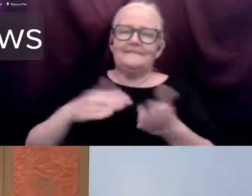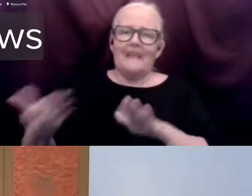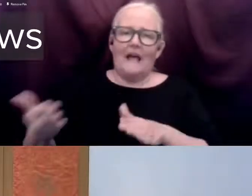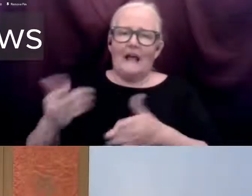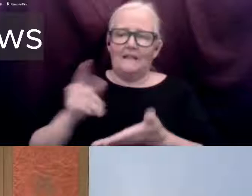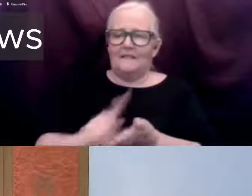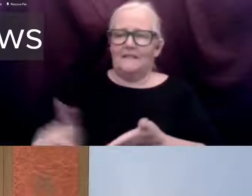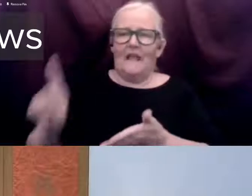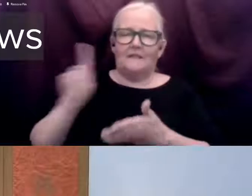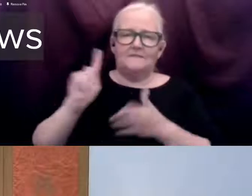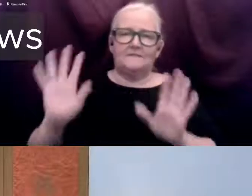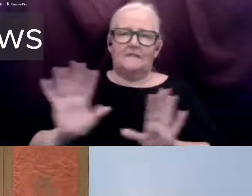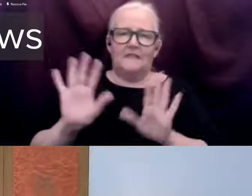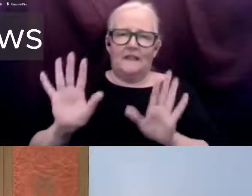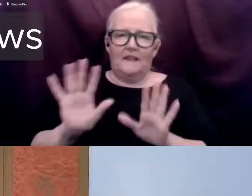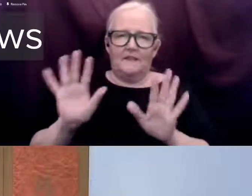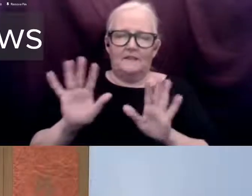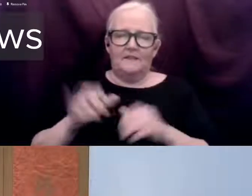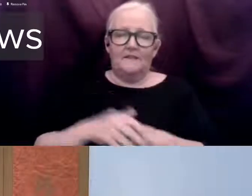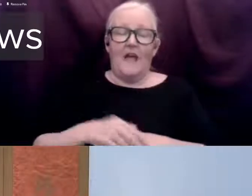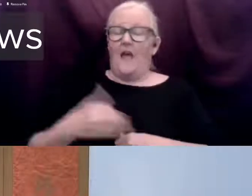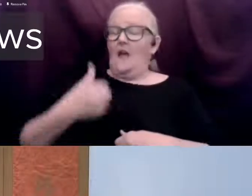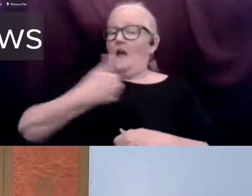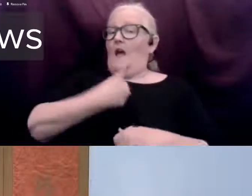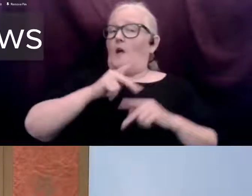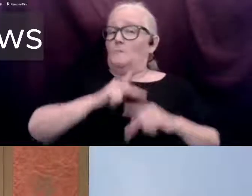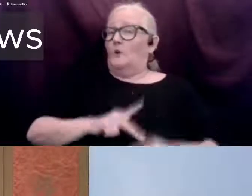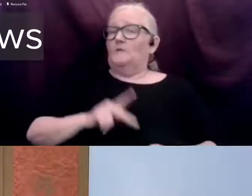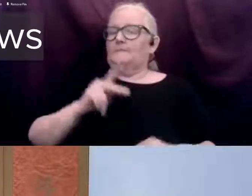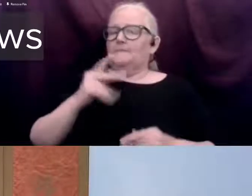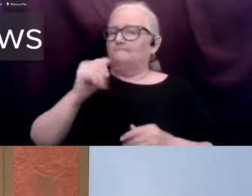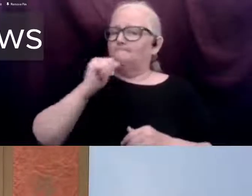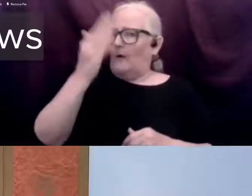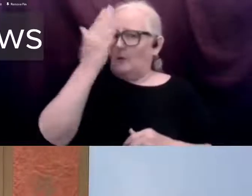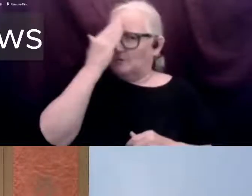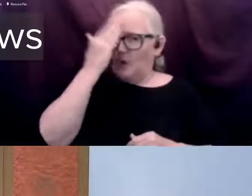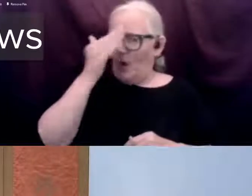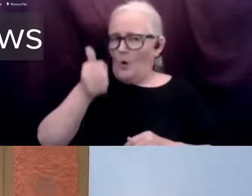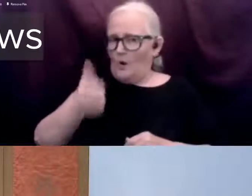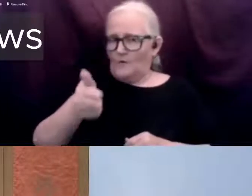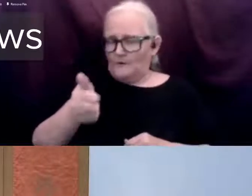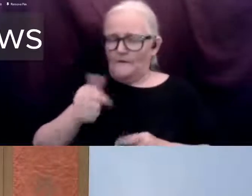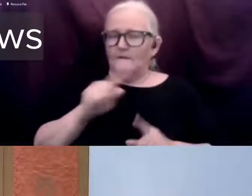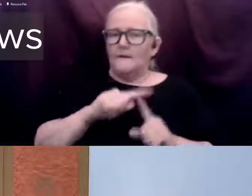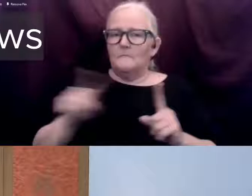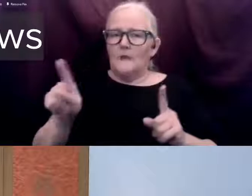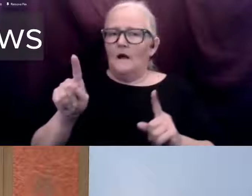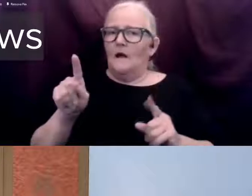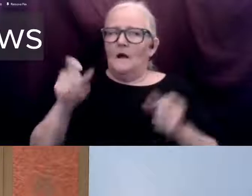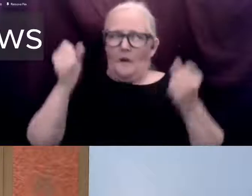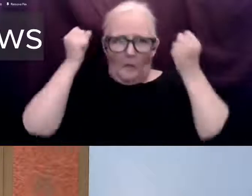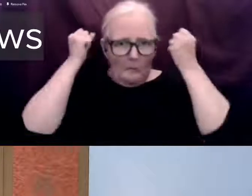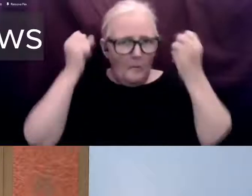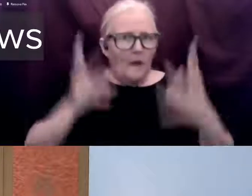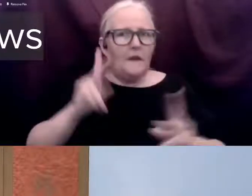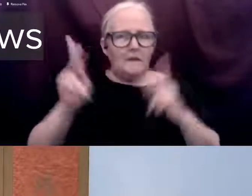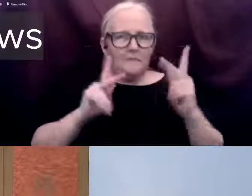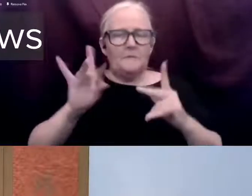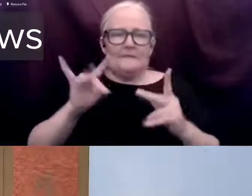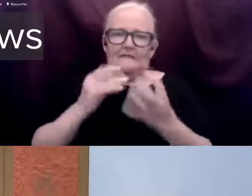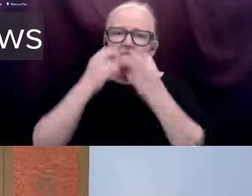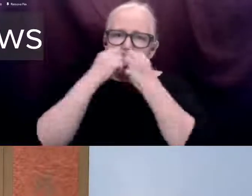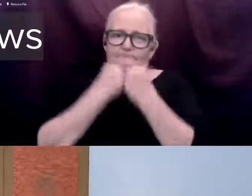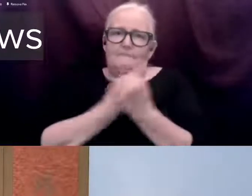of knowing her, but I know that Marie was very loved by a whole lot of people in this room. May she rest